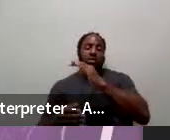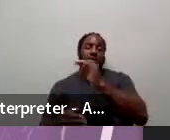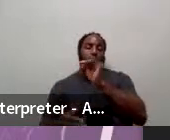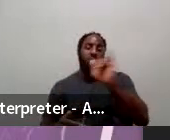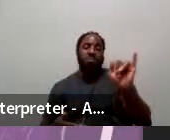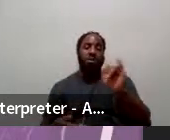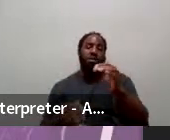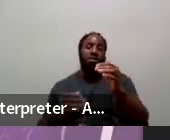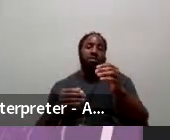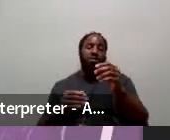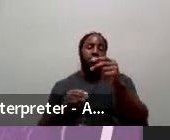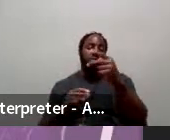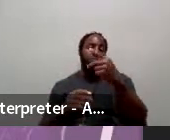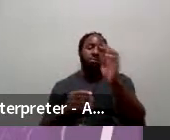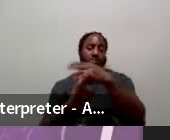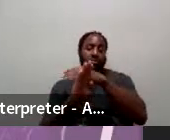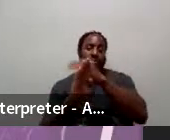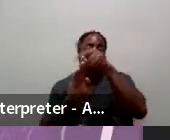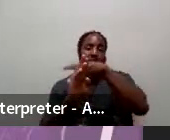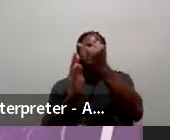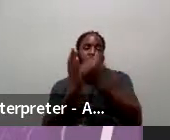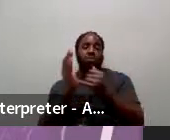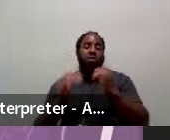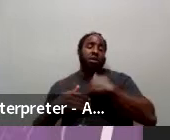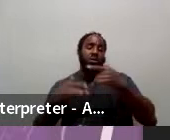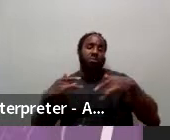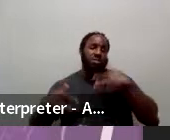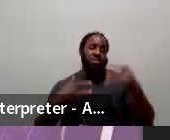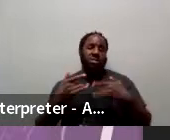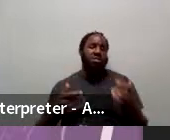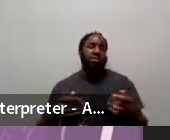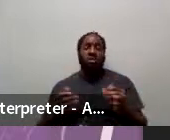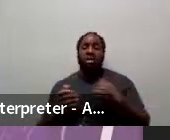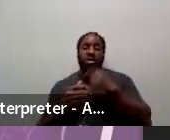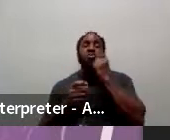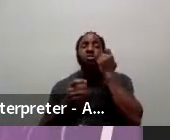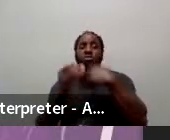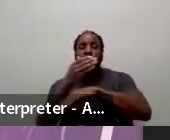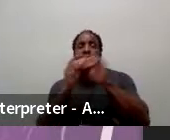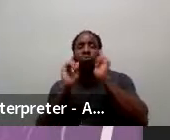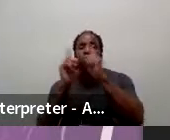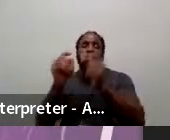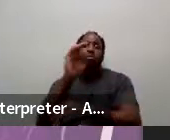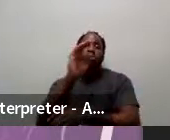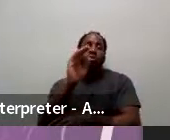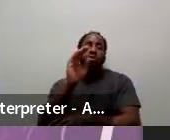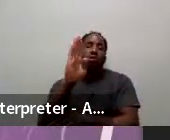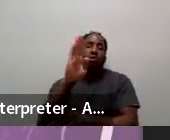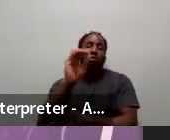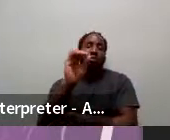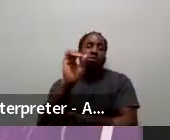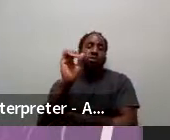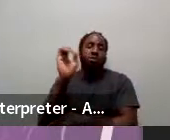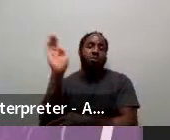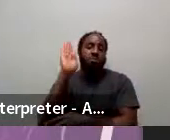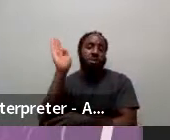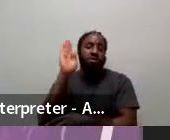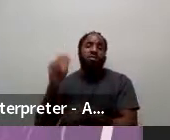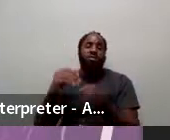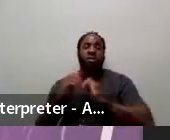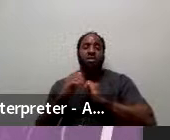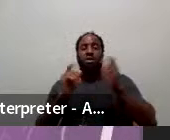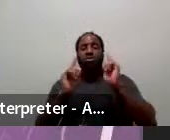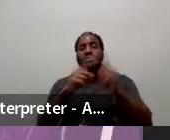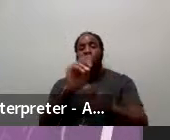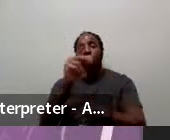projects. So I'm really excited I just went to Boston, had to go all the way down to Penn Station to